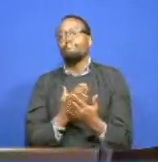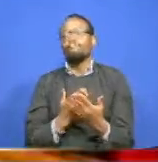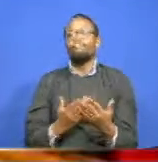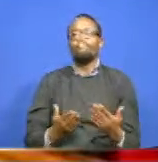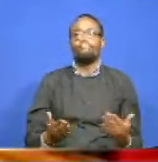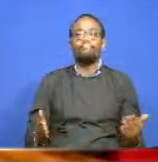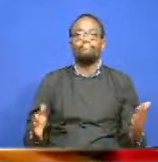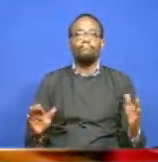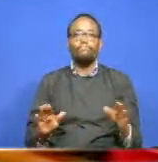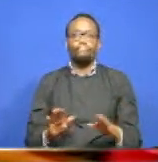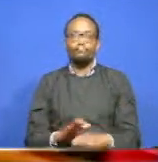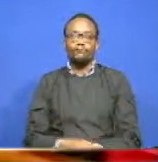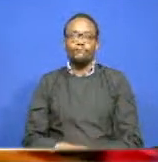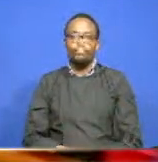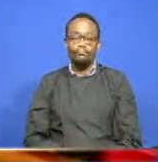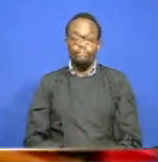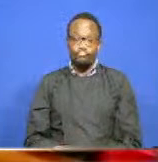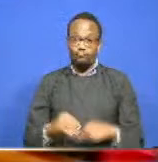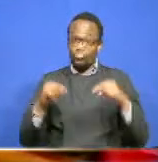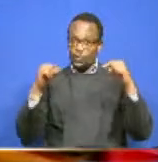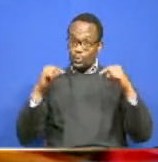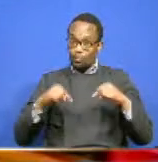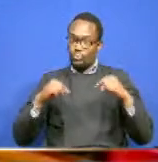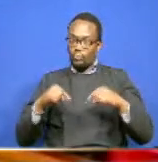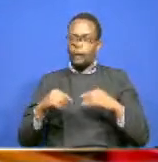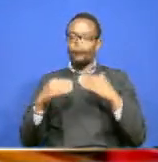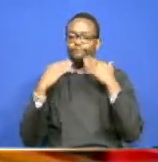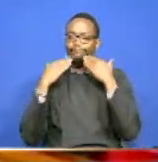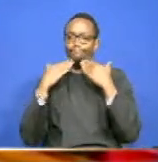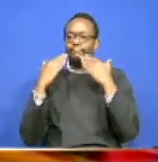Today we give thanks